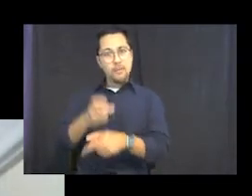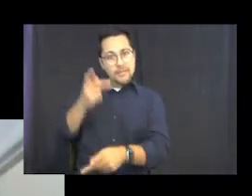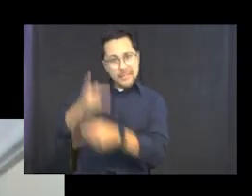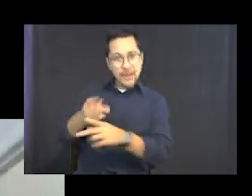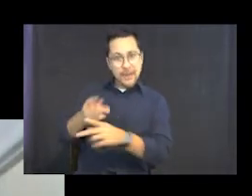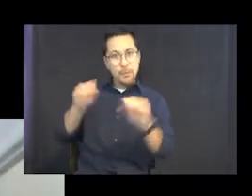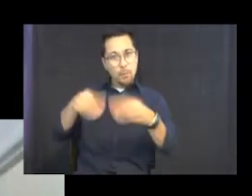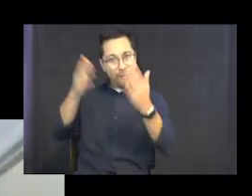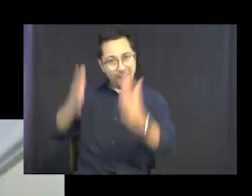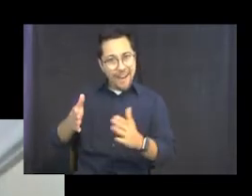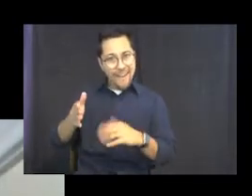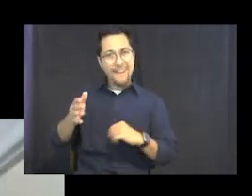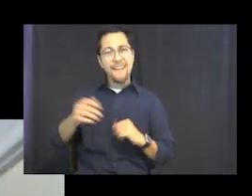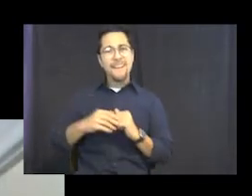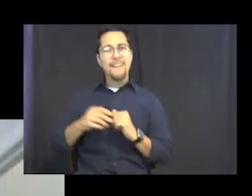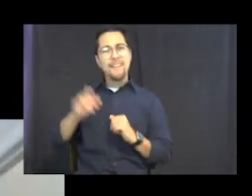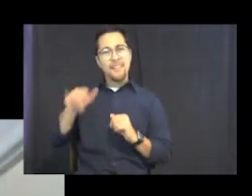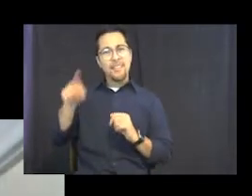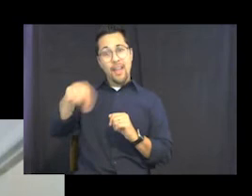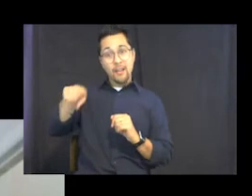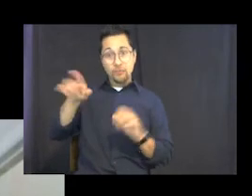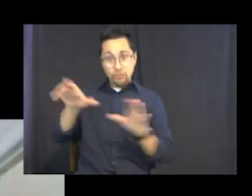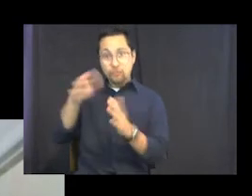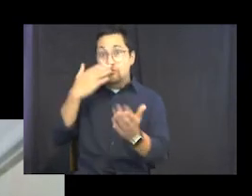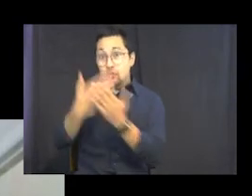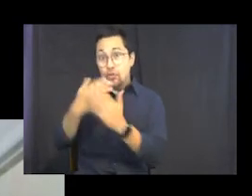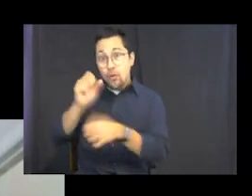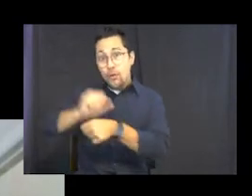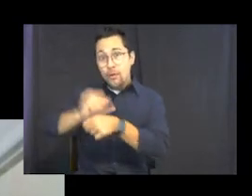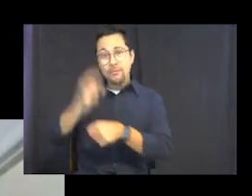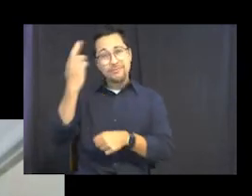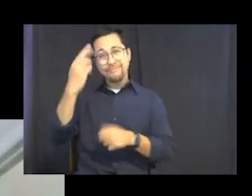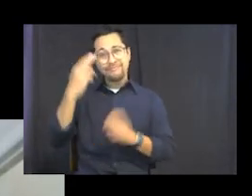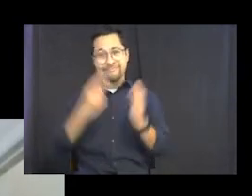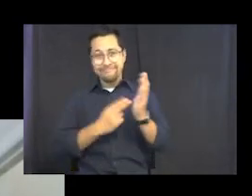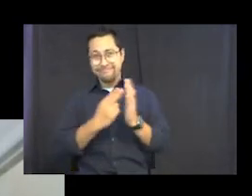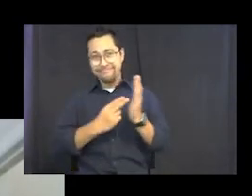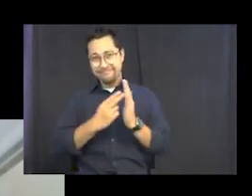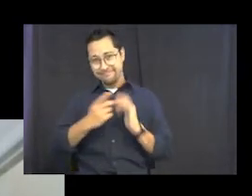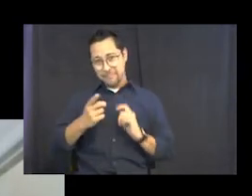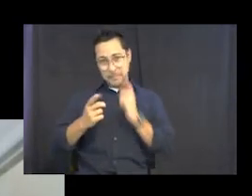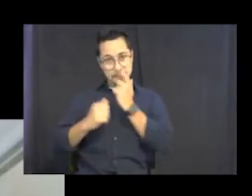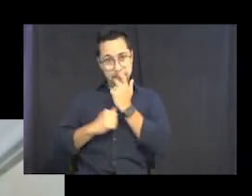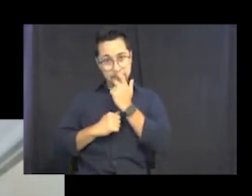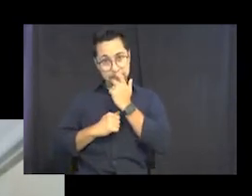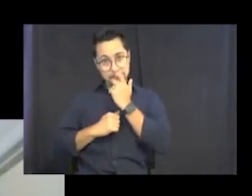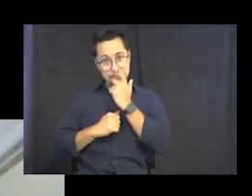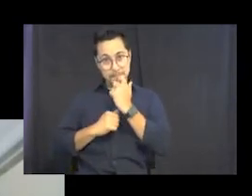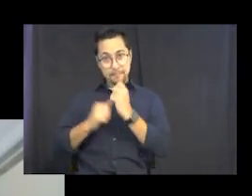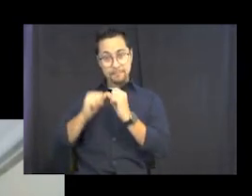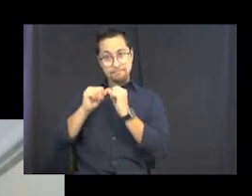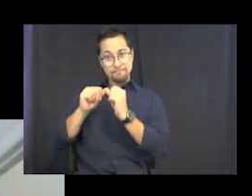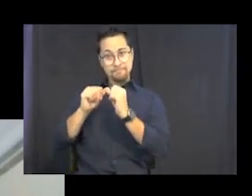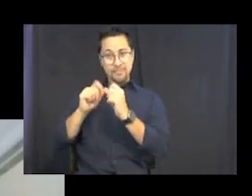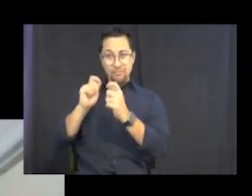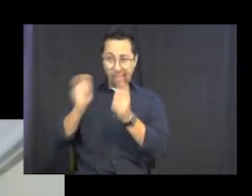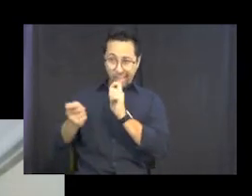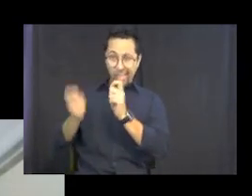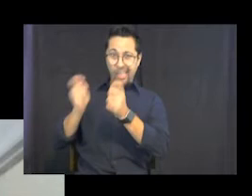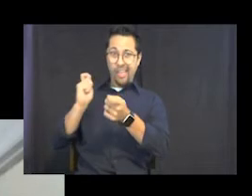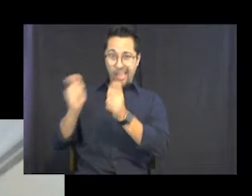we have that do good work because, in all honesty, um, continual change that's